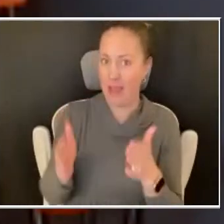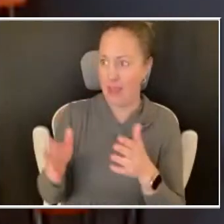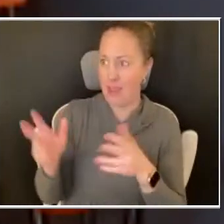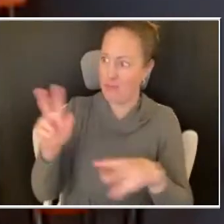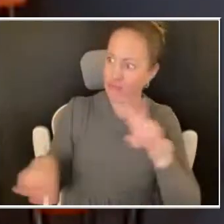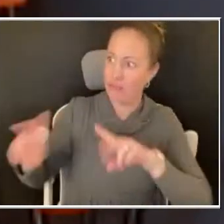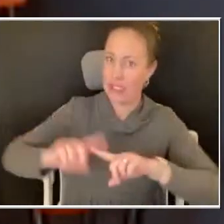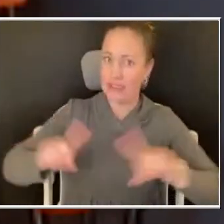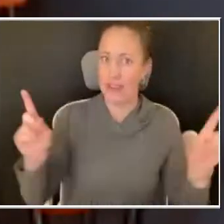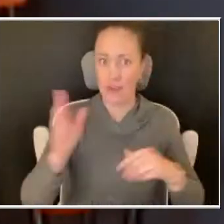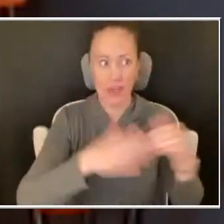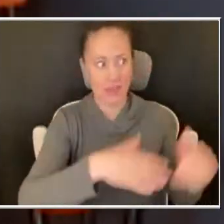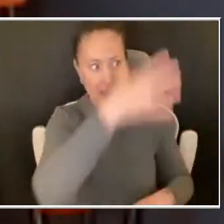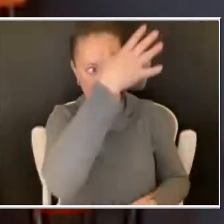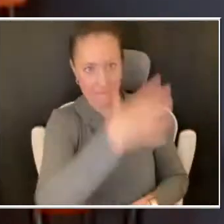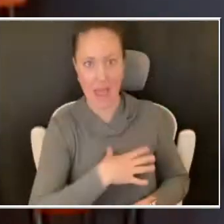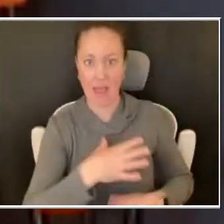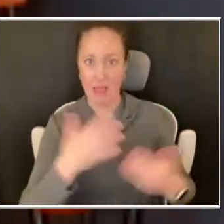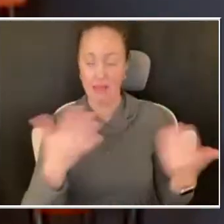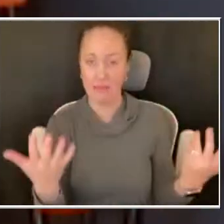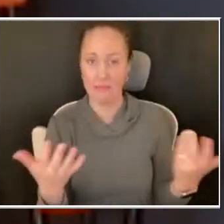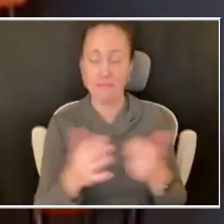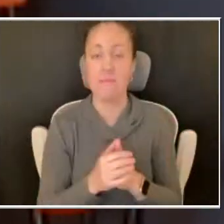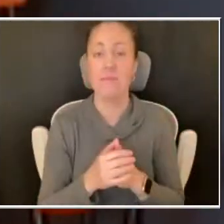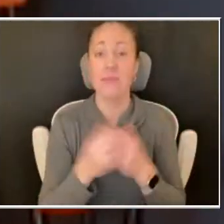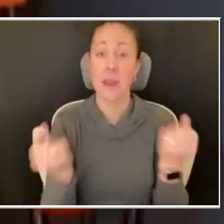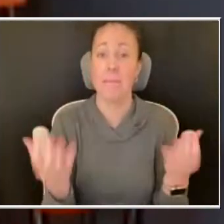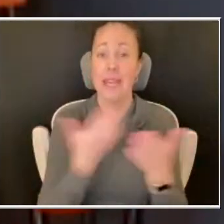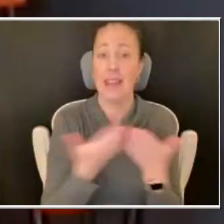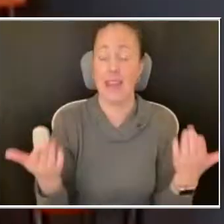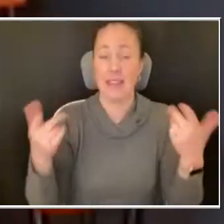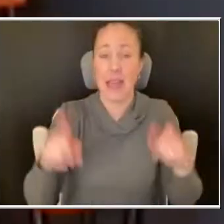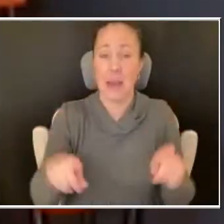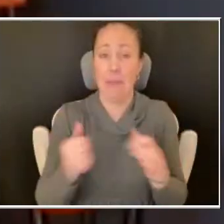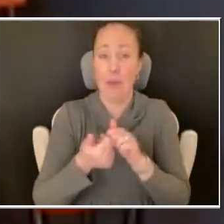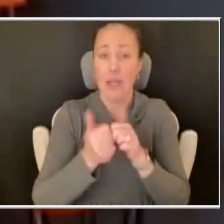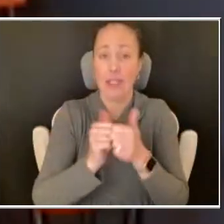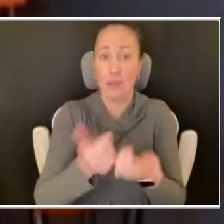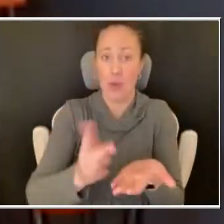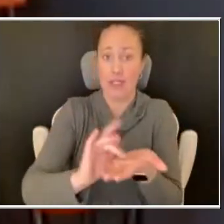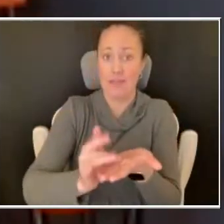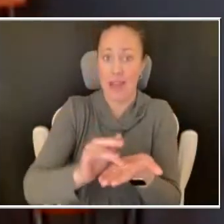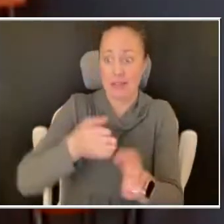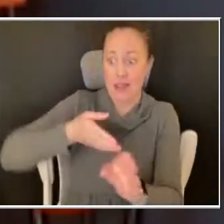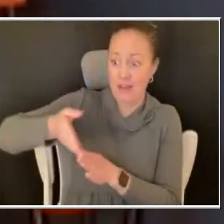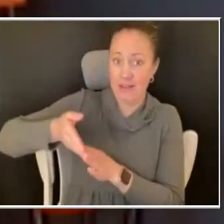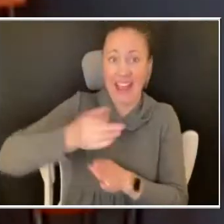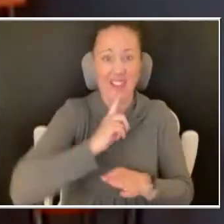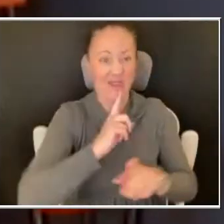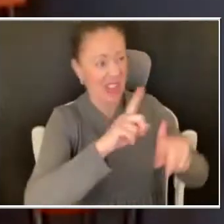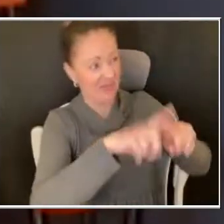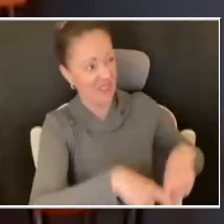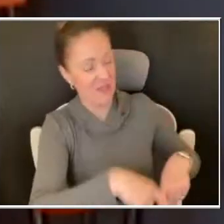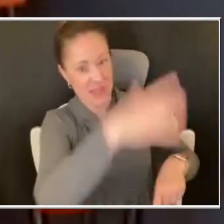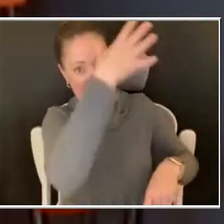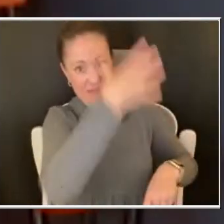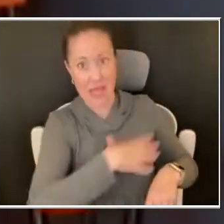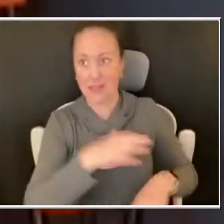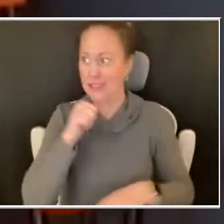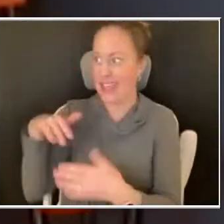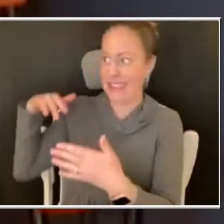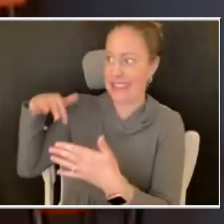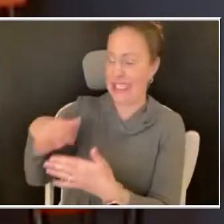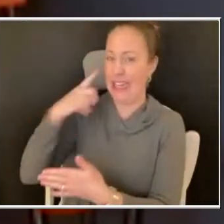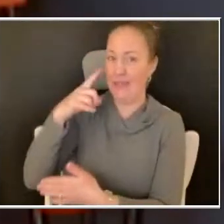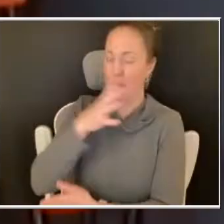should look at males. Also, a lot of the things that we do in sports medicine has been derived on males and not really studied in females. And so the goal